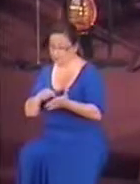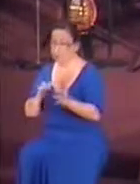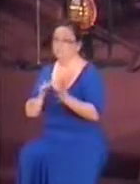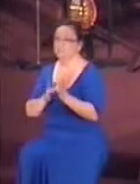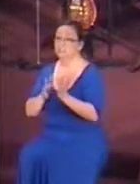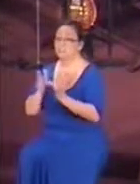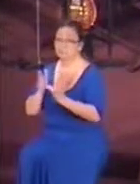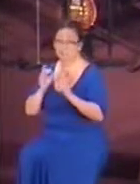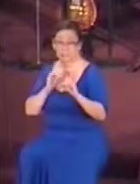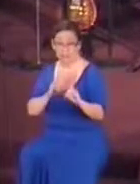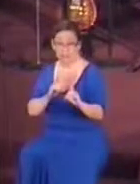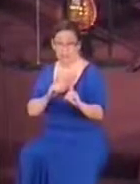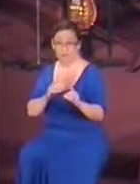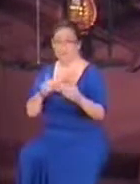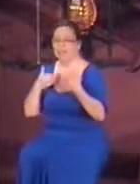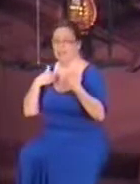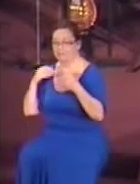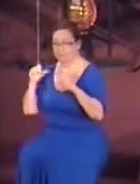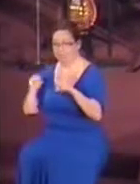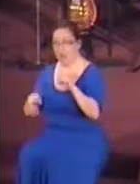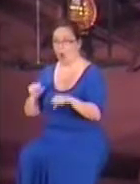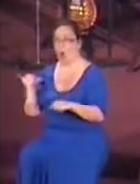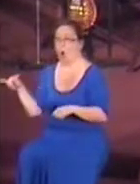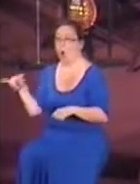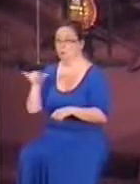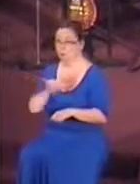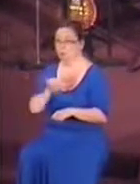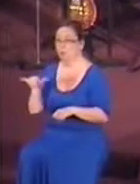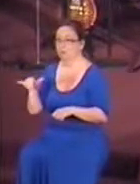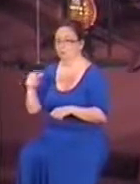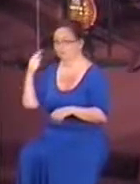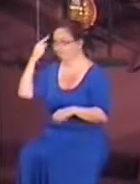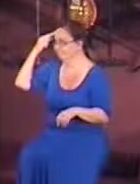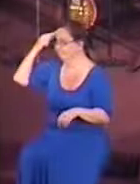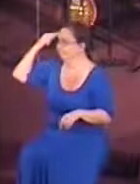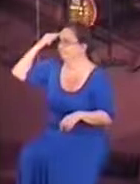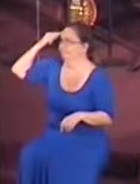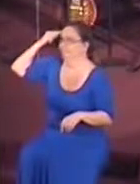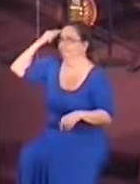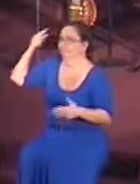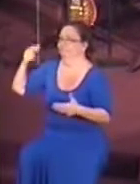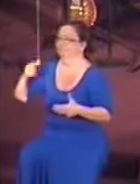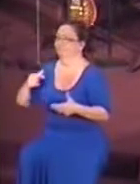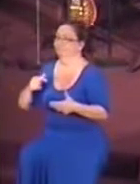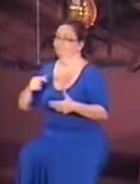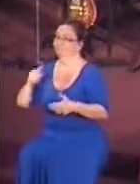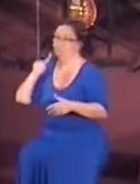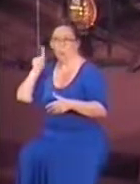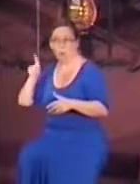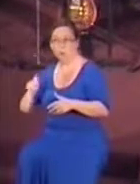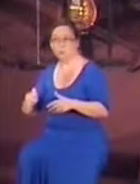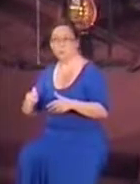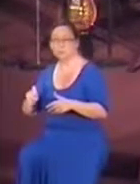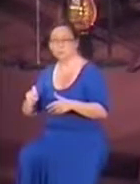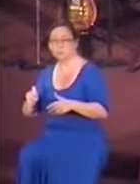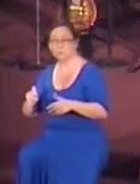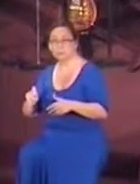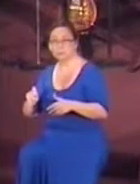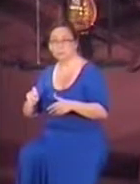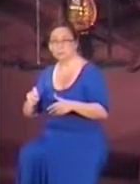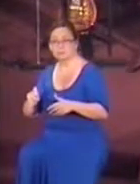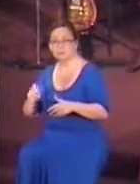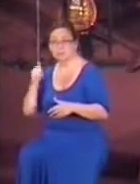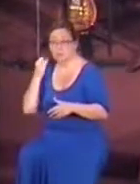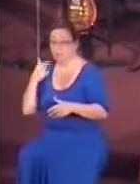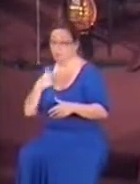Jesus themselves doubted. They had things in their mind that were up for question. And if we could